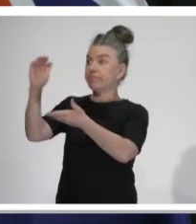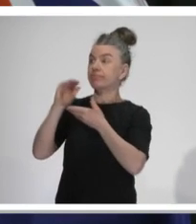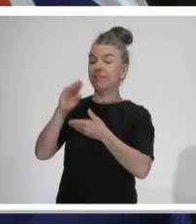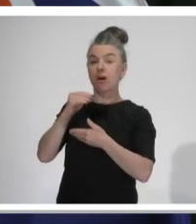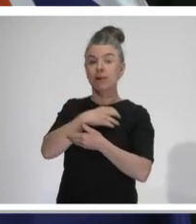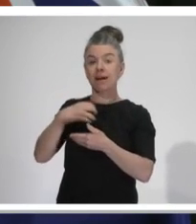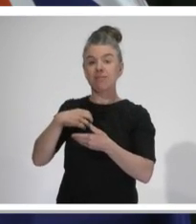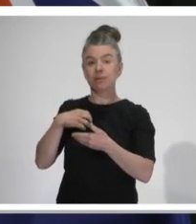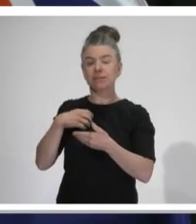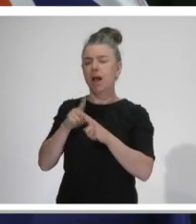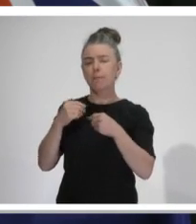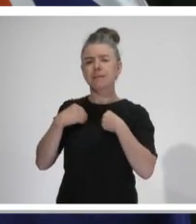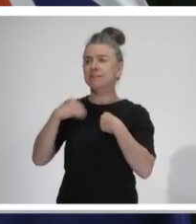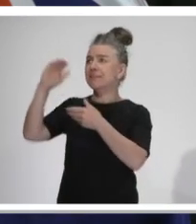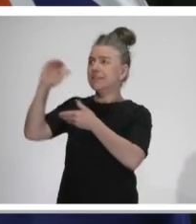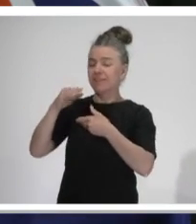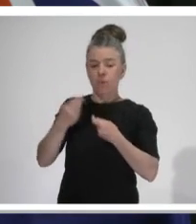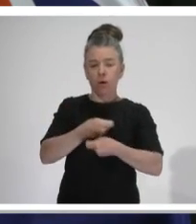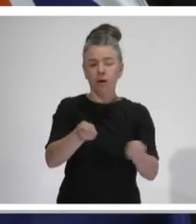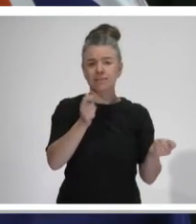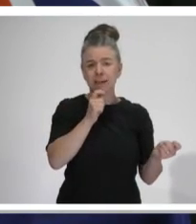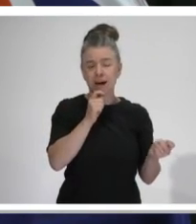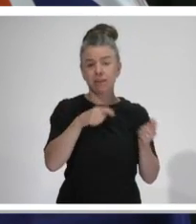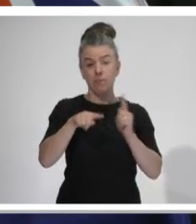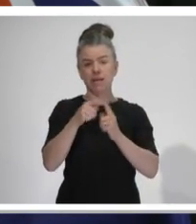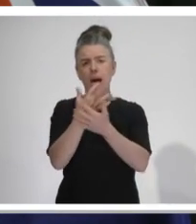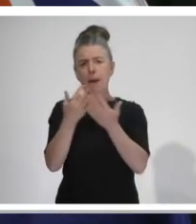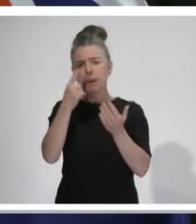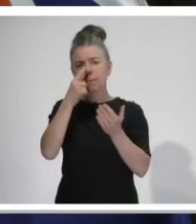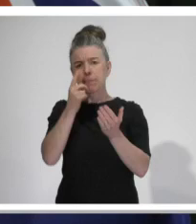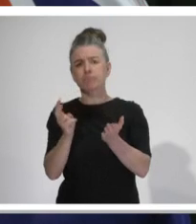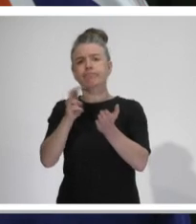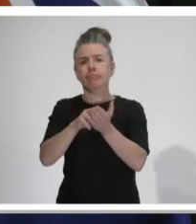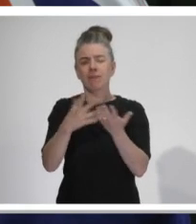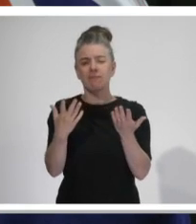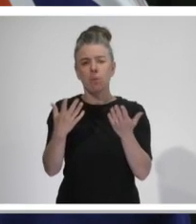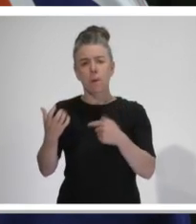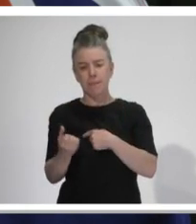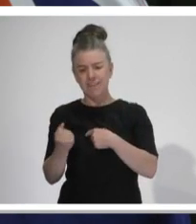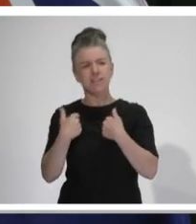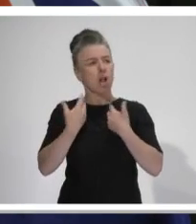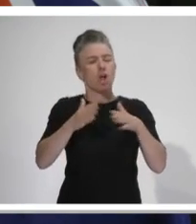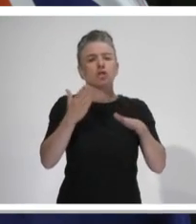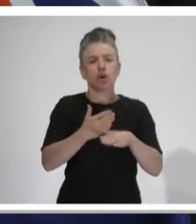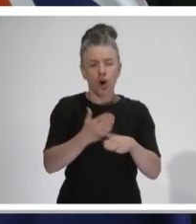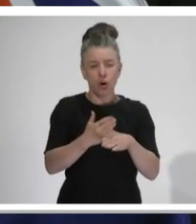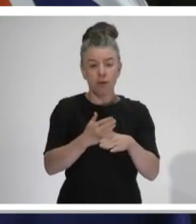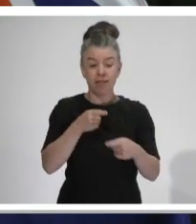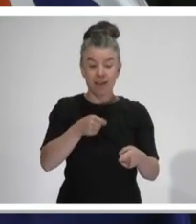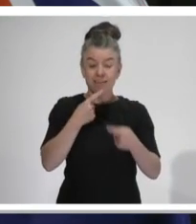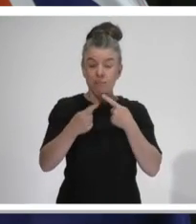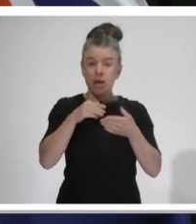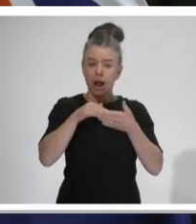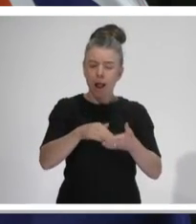seeker support payments. The government is trying to play a role here in making sure that data like this is available to support decision making